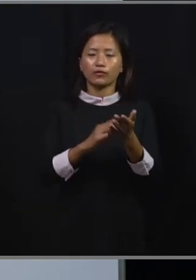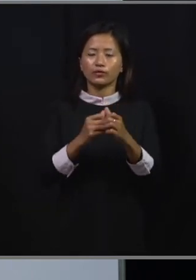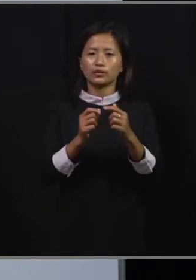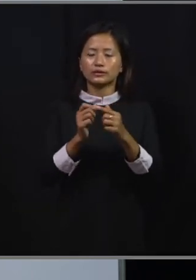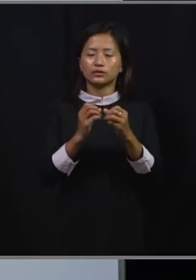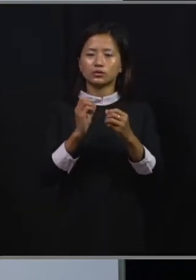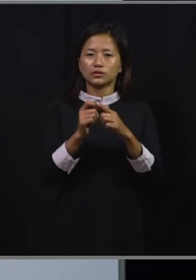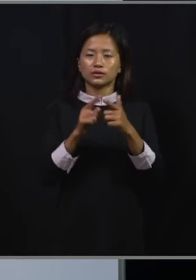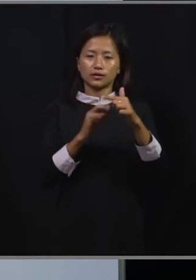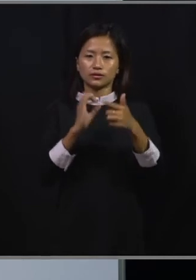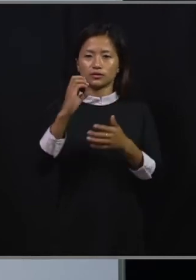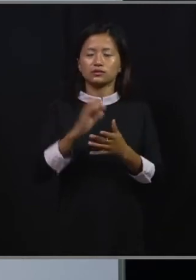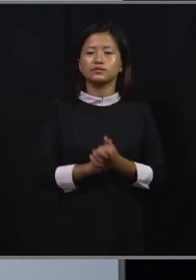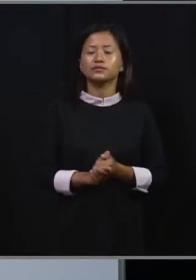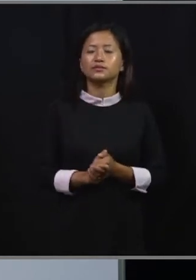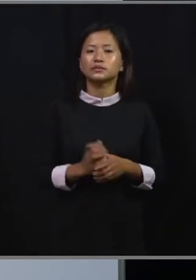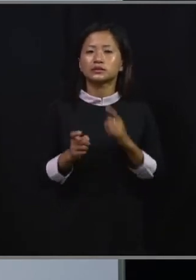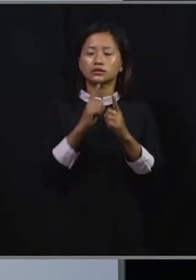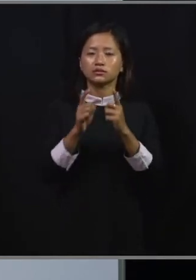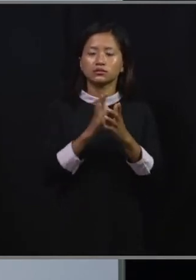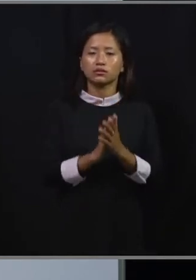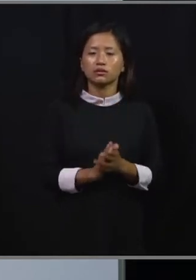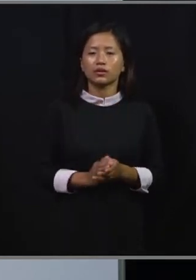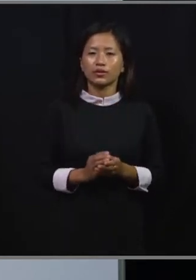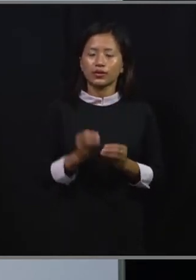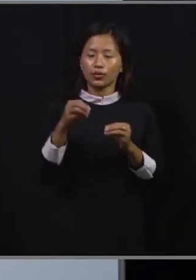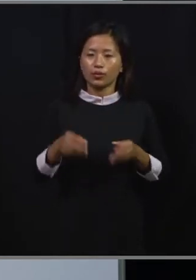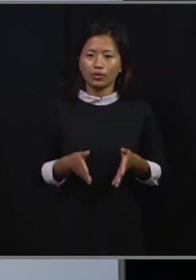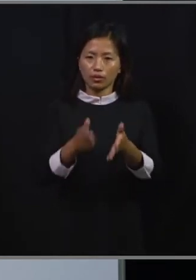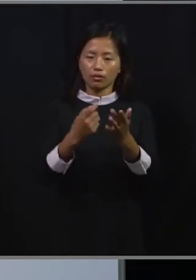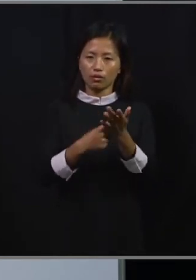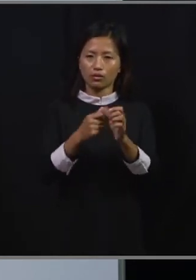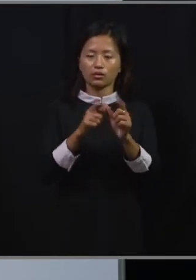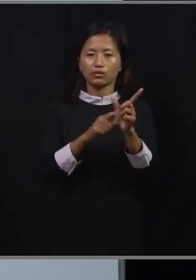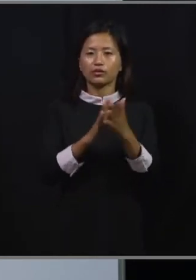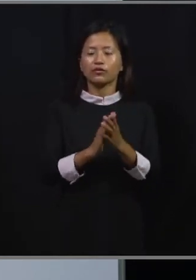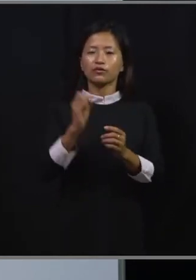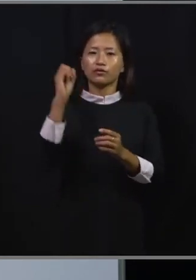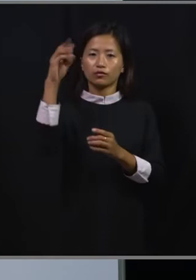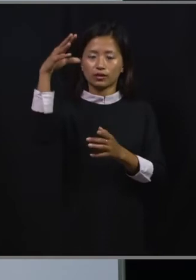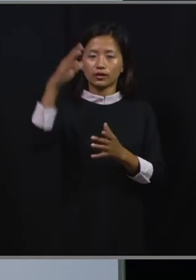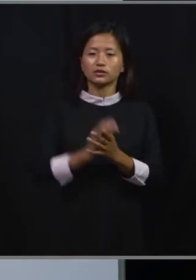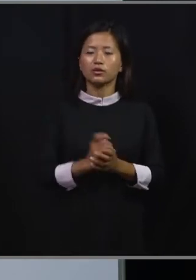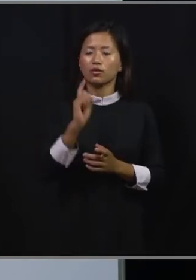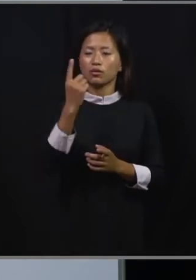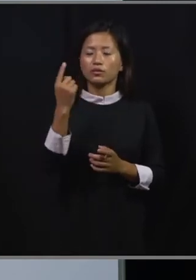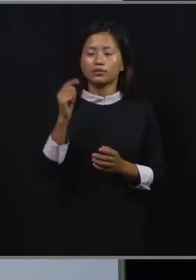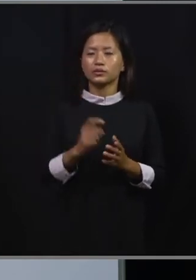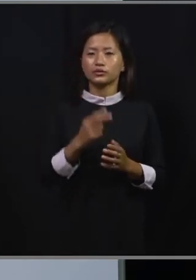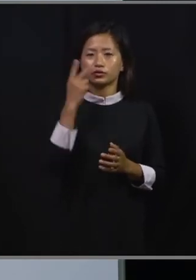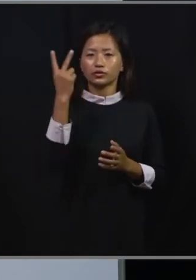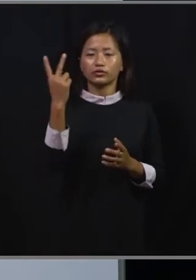Wave optics. So in chapter 9 we are discussing the ray of light, assuming that it is particle nature, means light travels from one point to